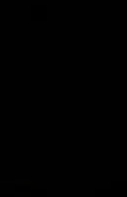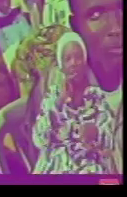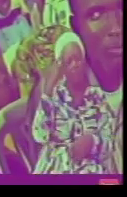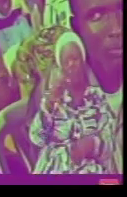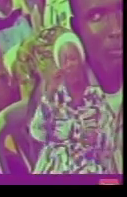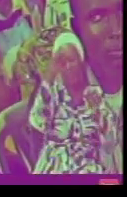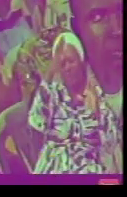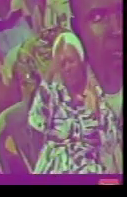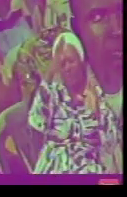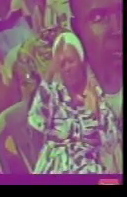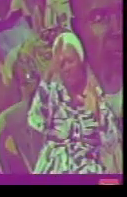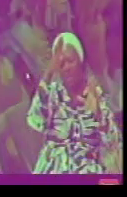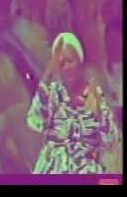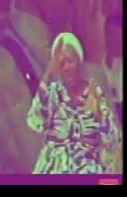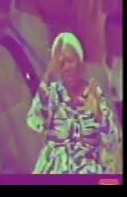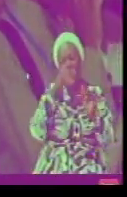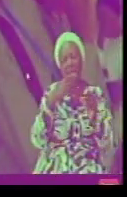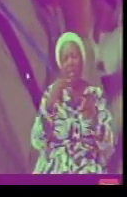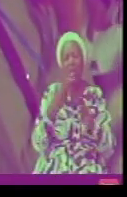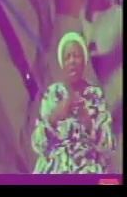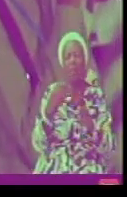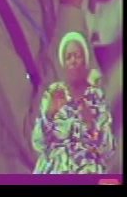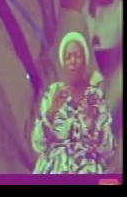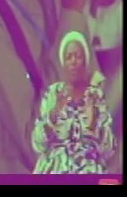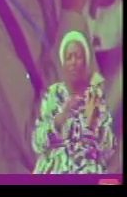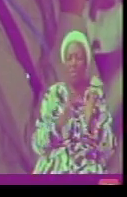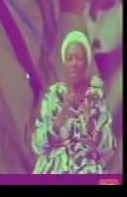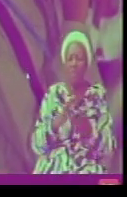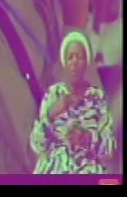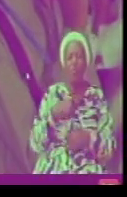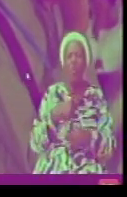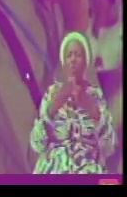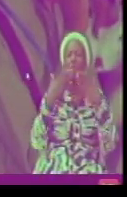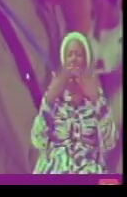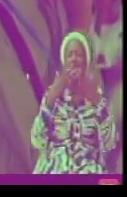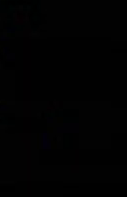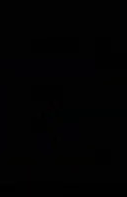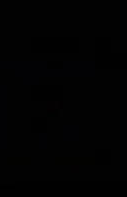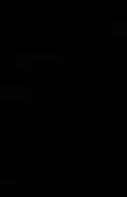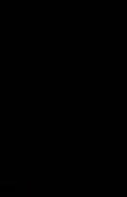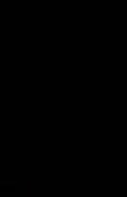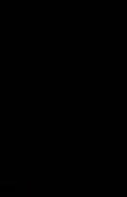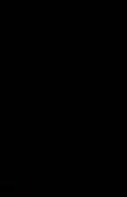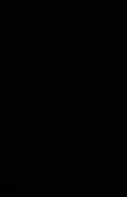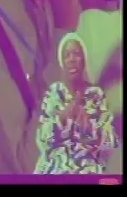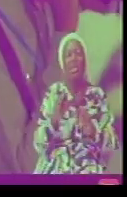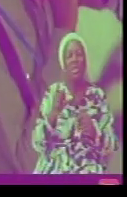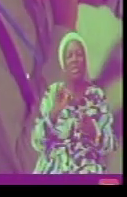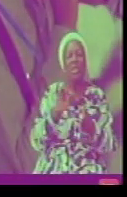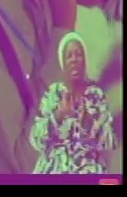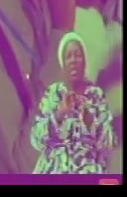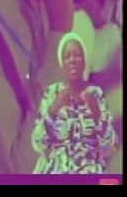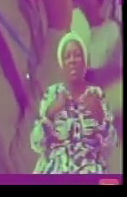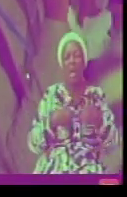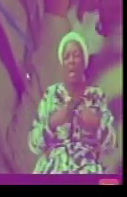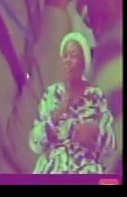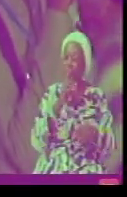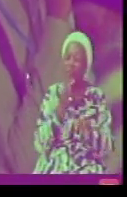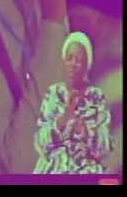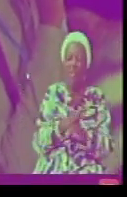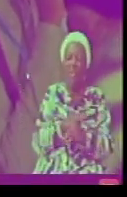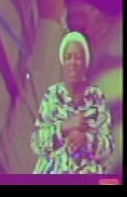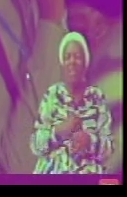accept that this prayer is for you. Father, in the name of Jesus, we thank you for